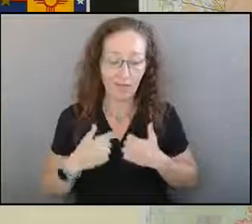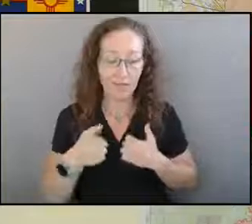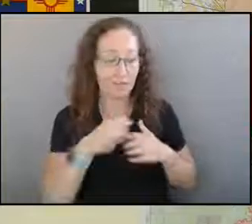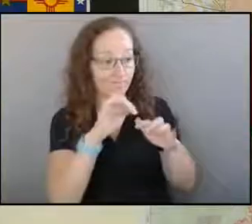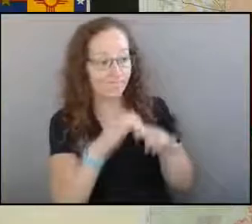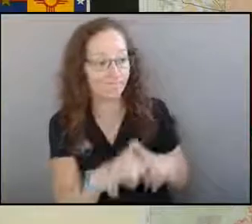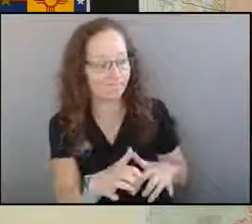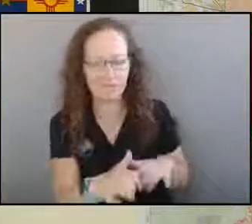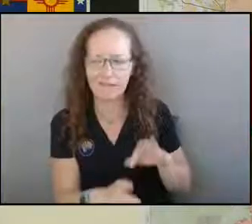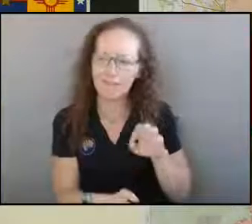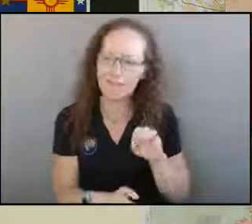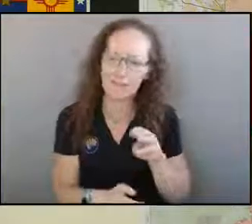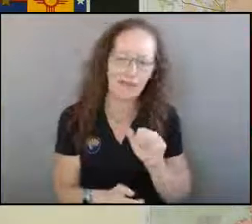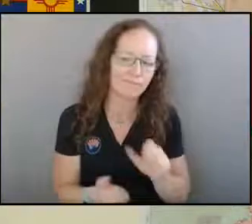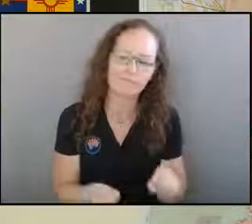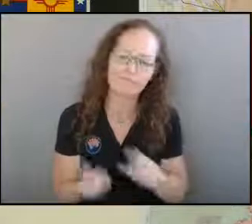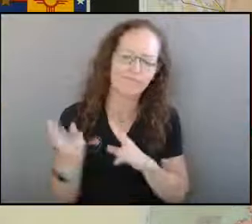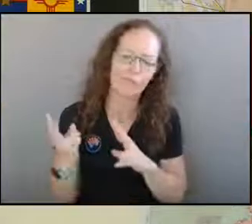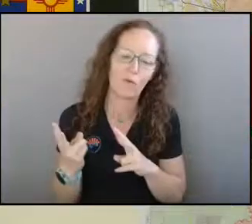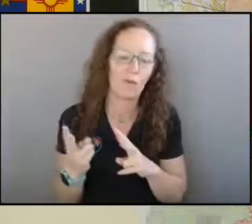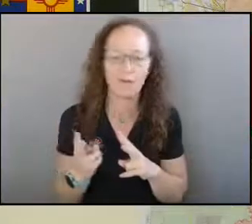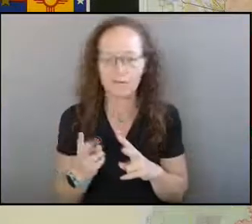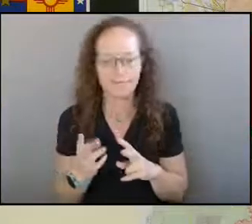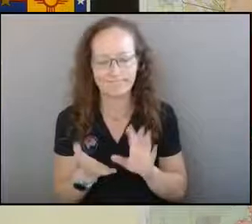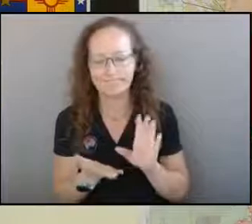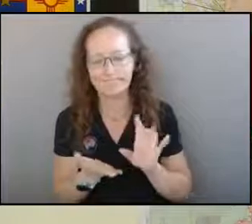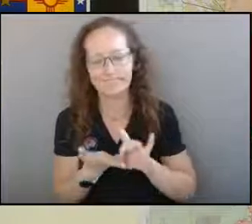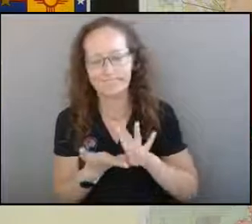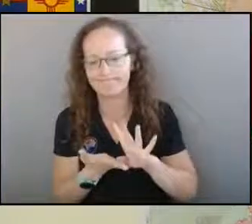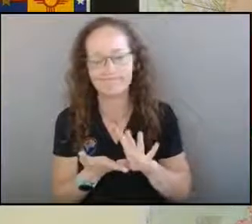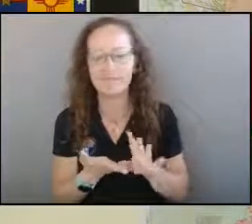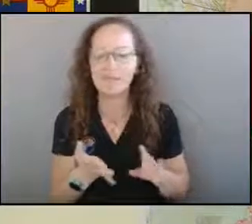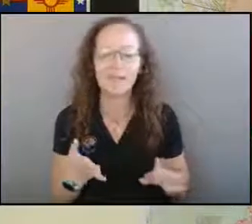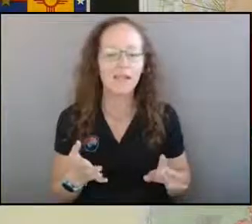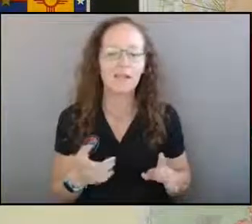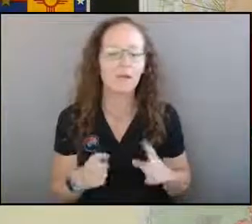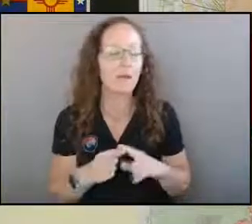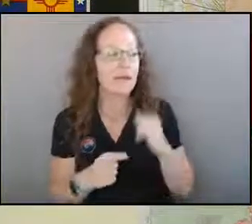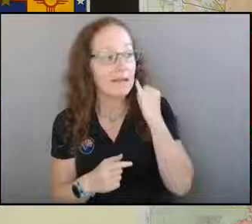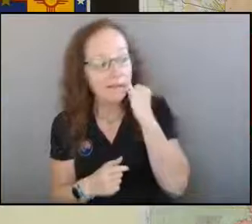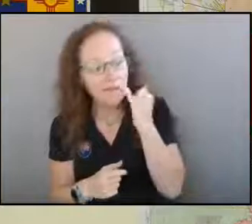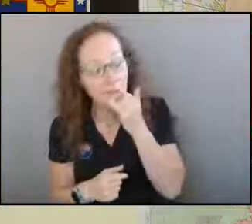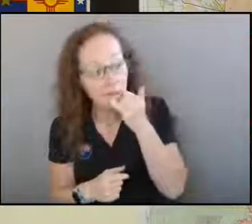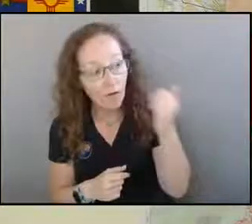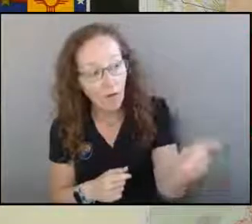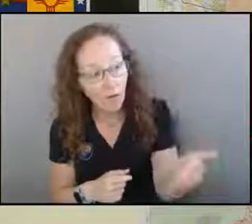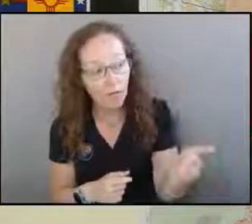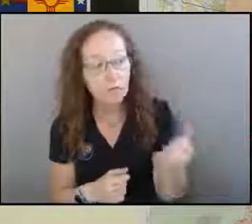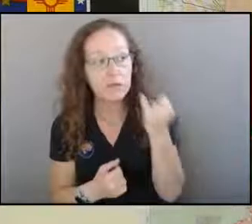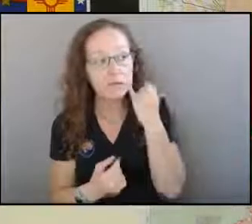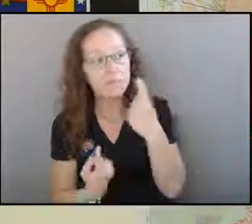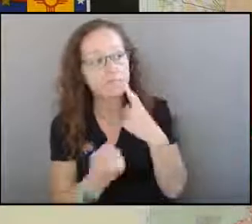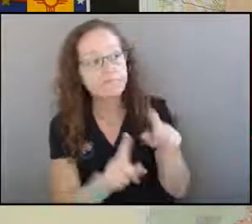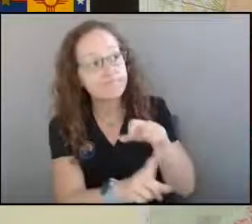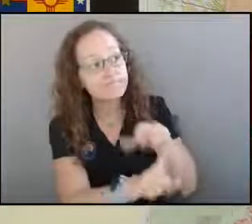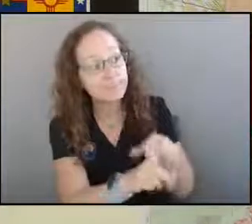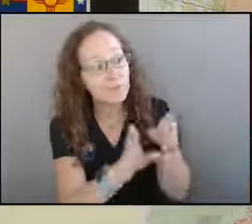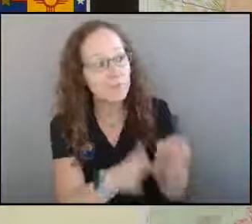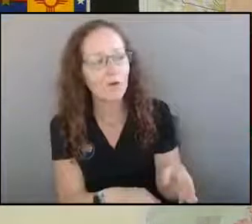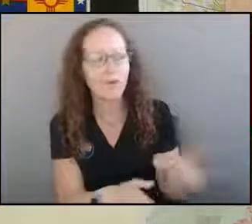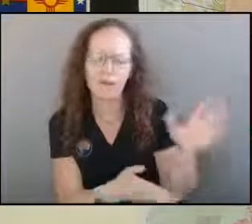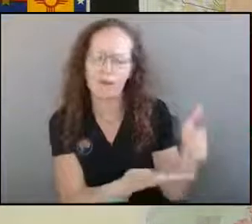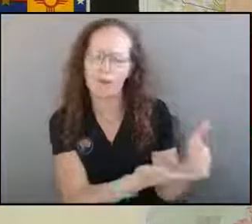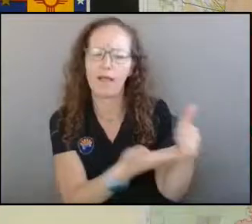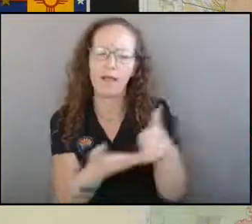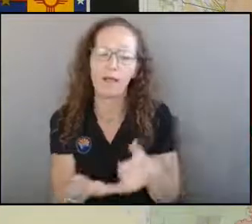try calling in. Sometimes a lot of times you can get through, and they're very, very helpful. But if you can't get through, please feel free to go to the Buena Vista Volunteer